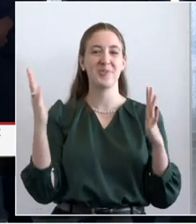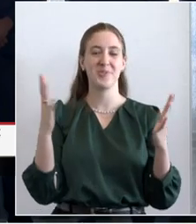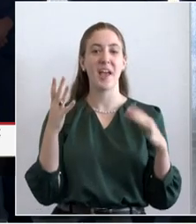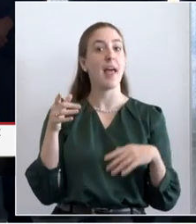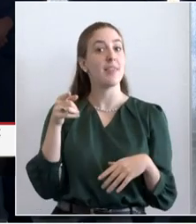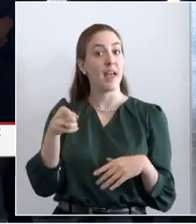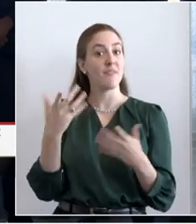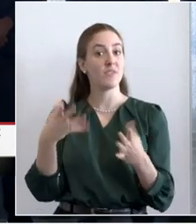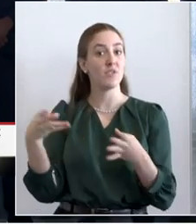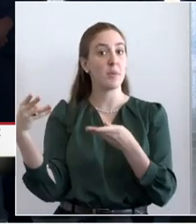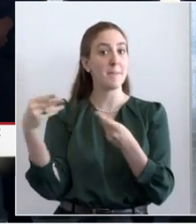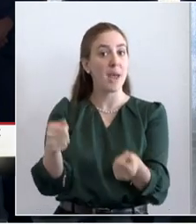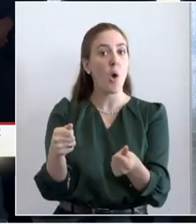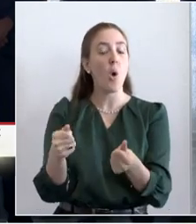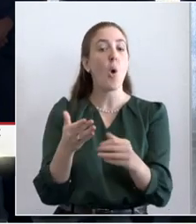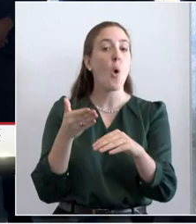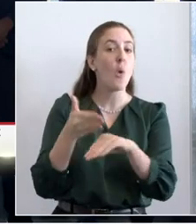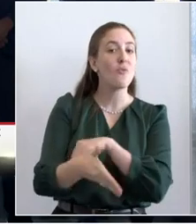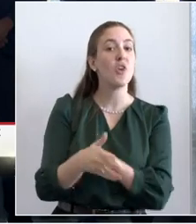over